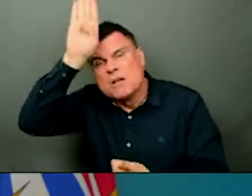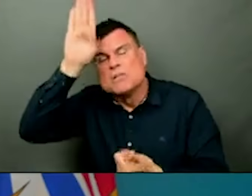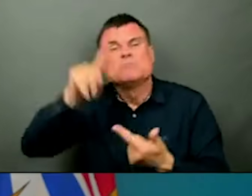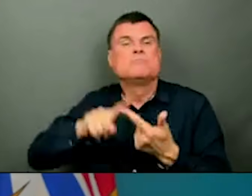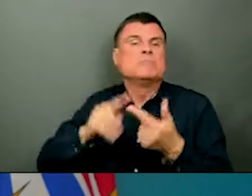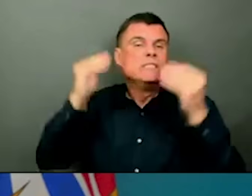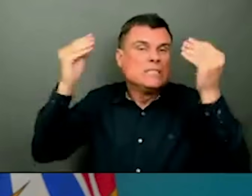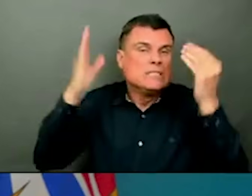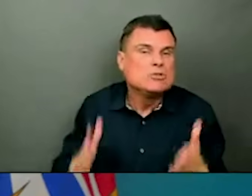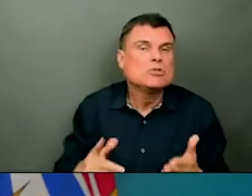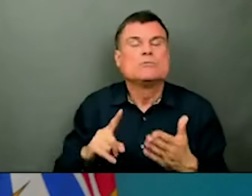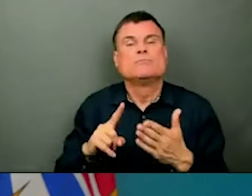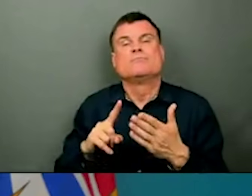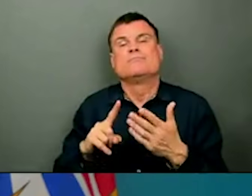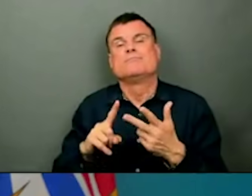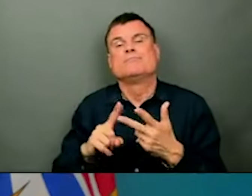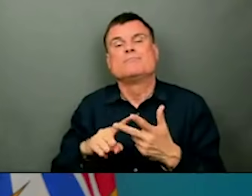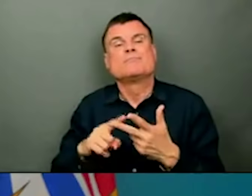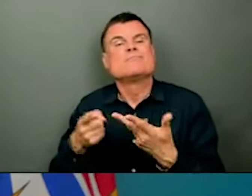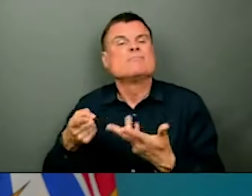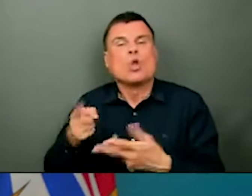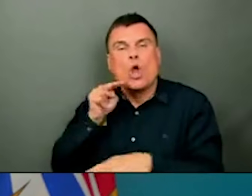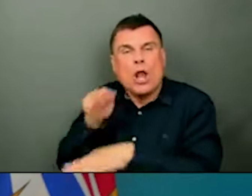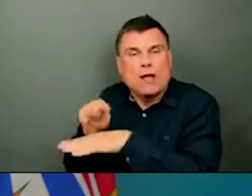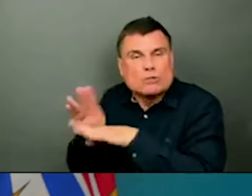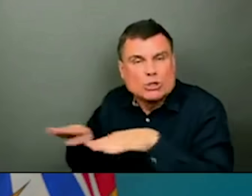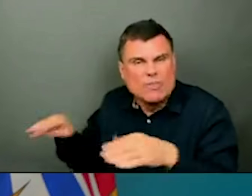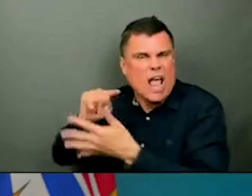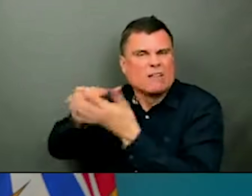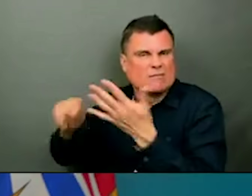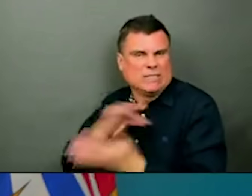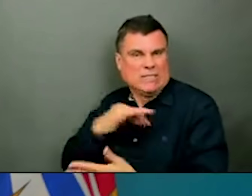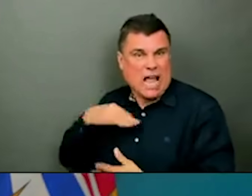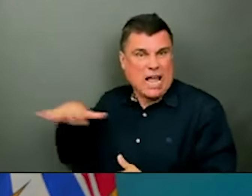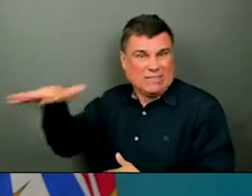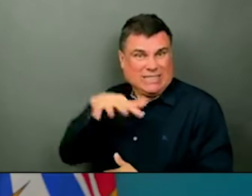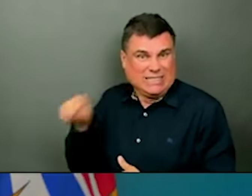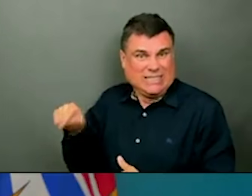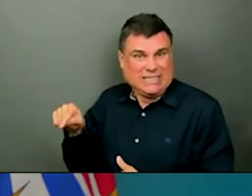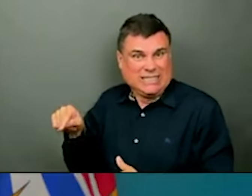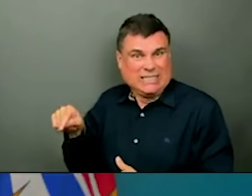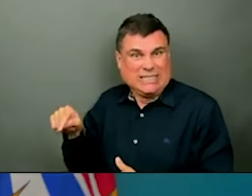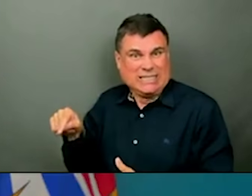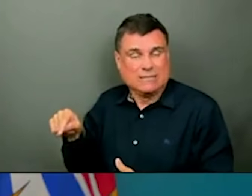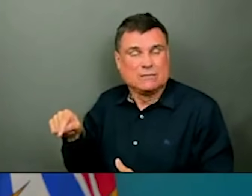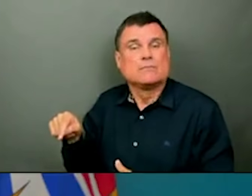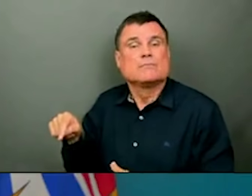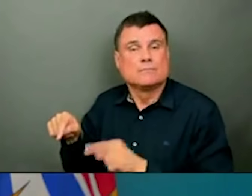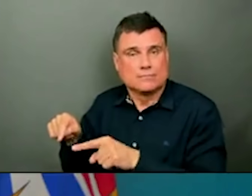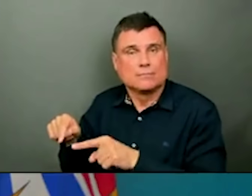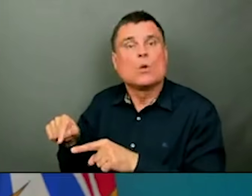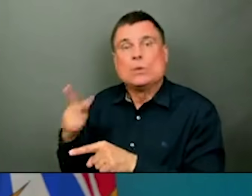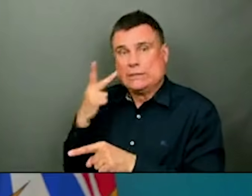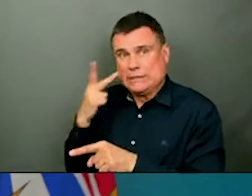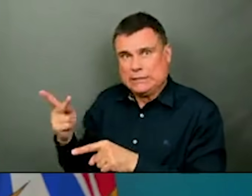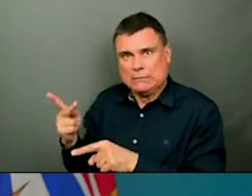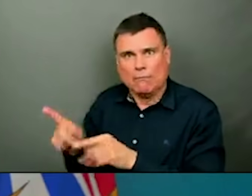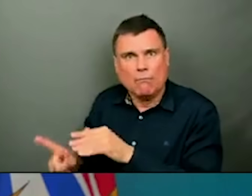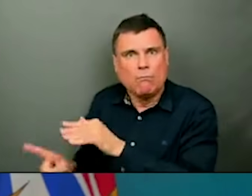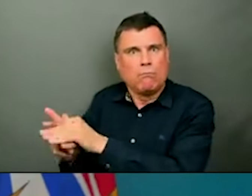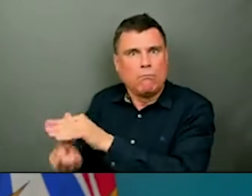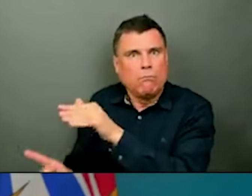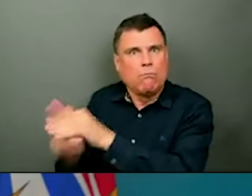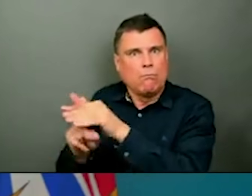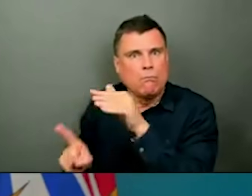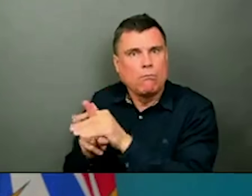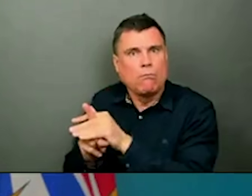any other large community in the province, because what's happening here in Surrey is obviously significant in terms of transmission, and vaccination is one of the